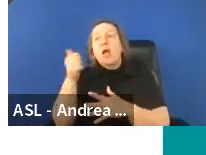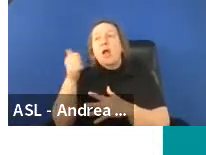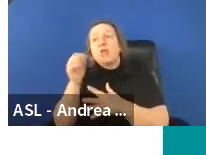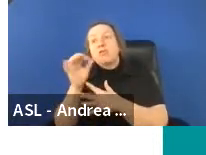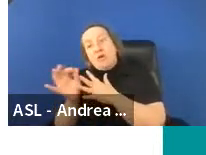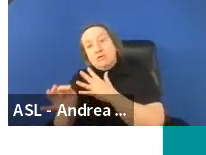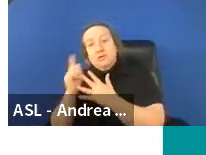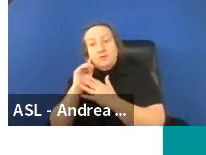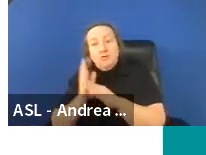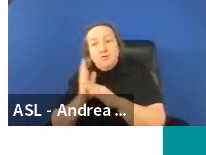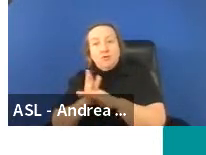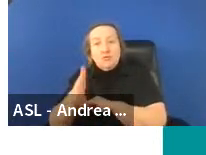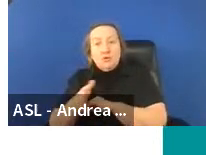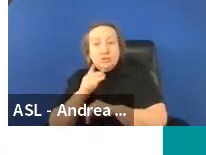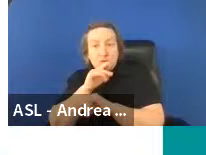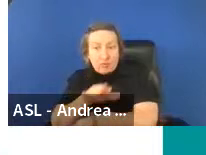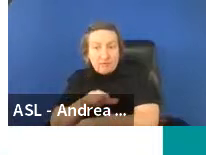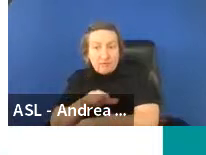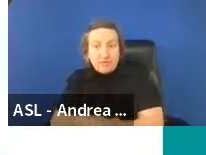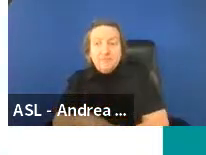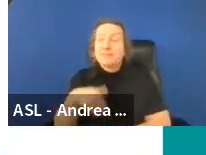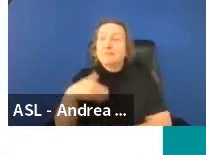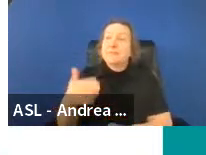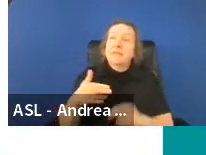river. Next slide.